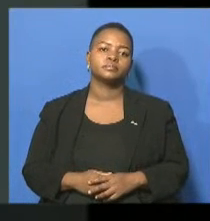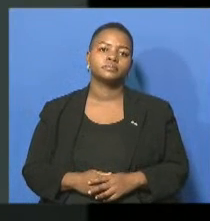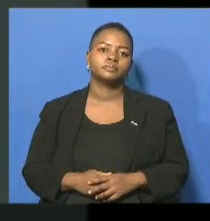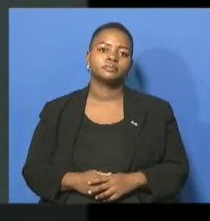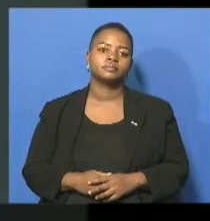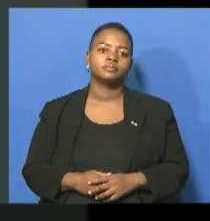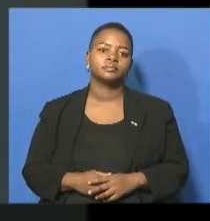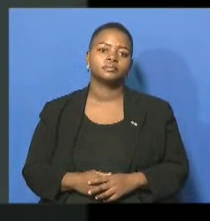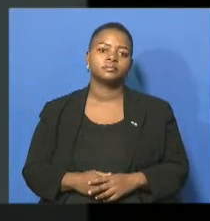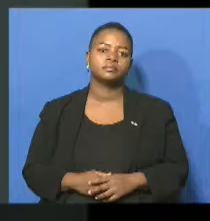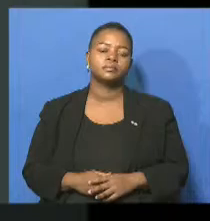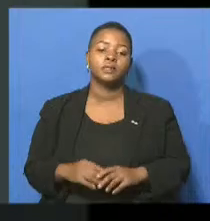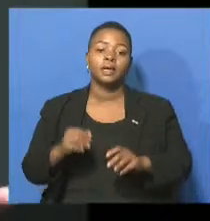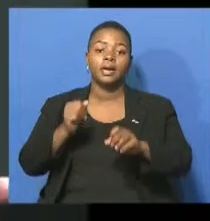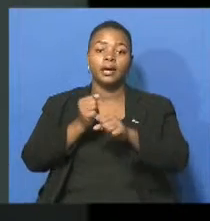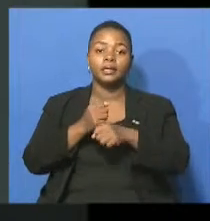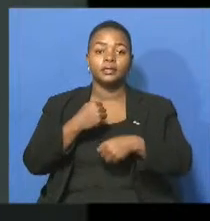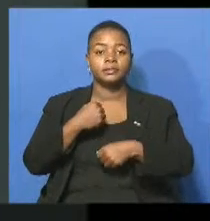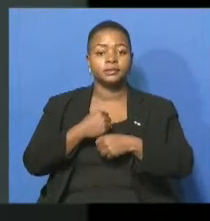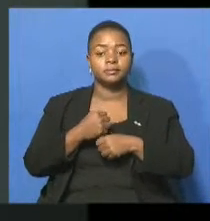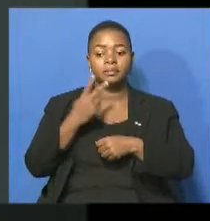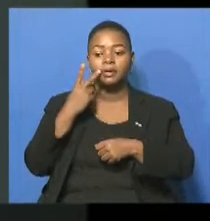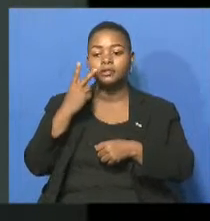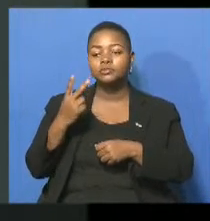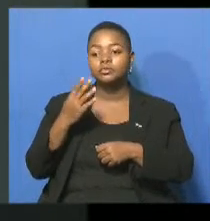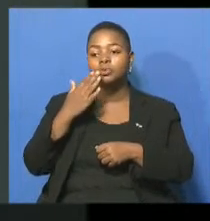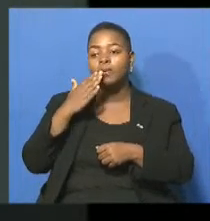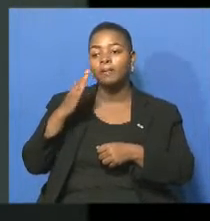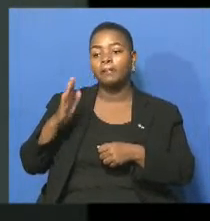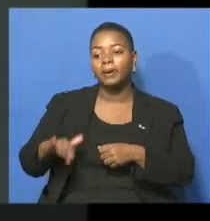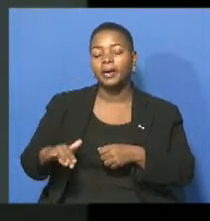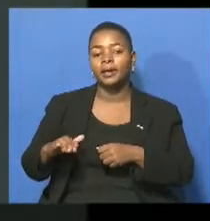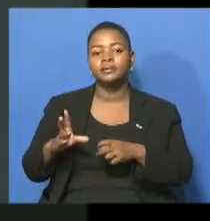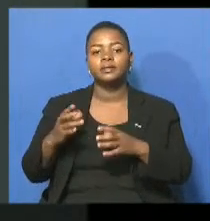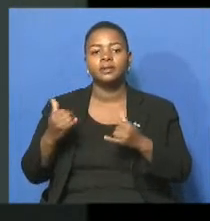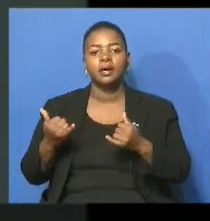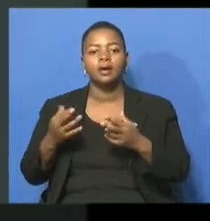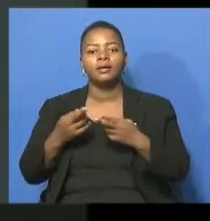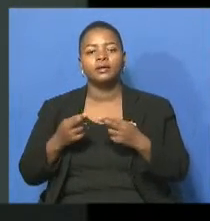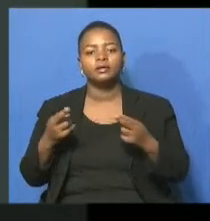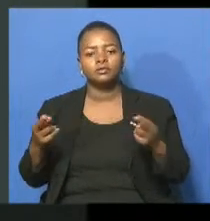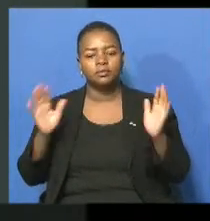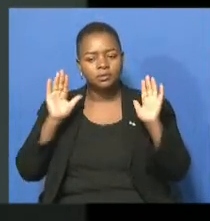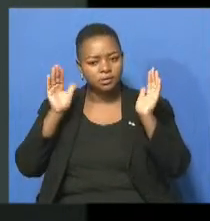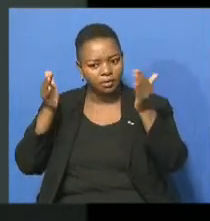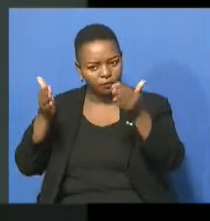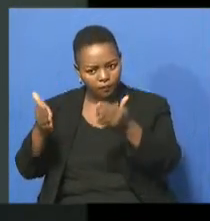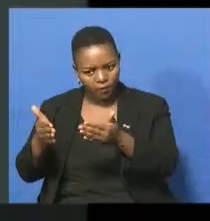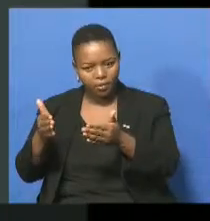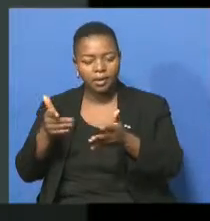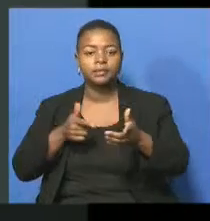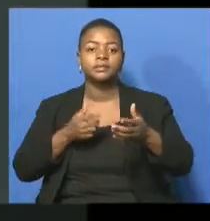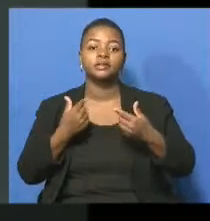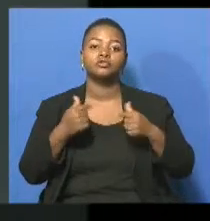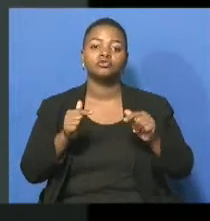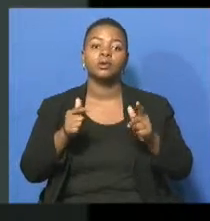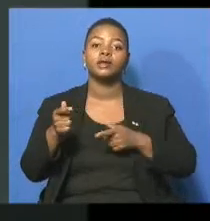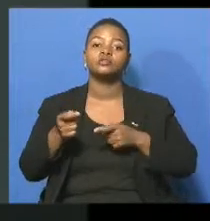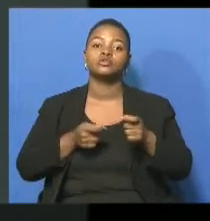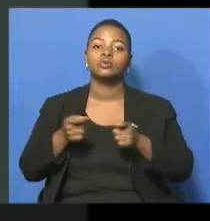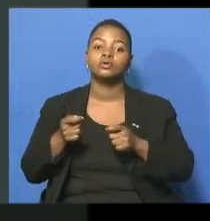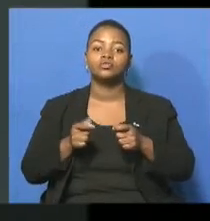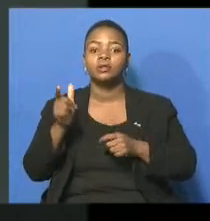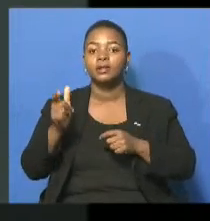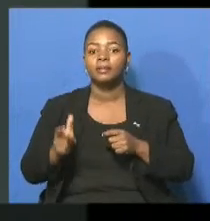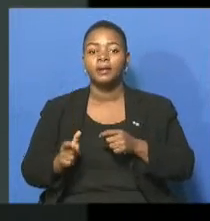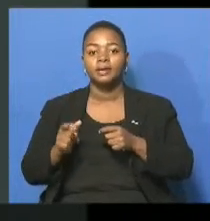which then means that the resources are really put into that to try and get the situation. The person is